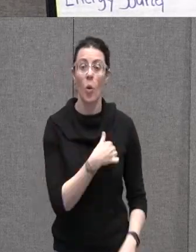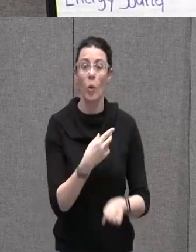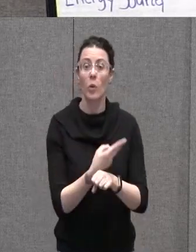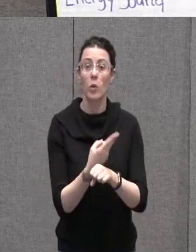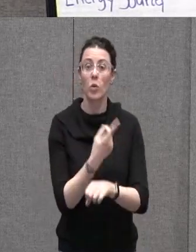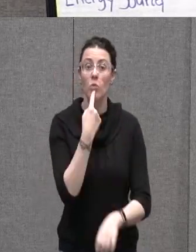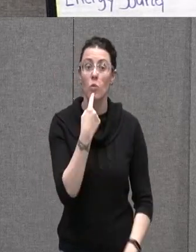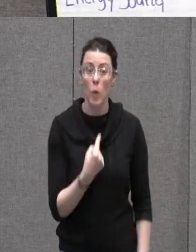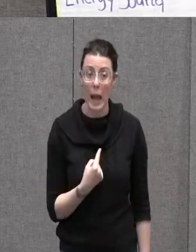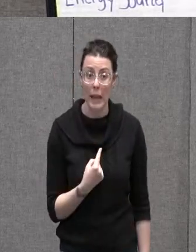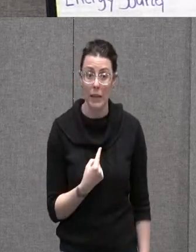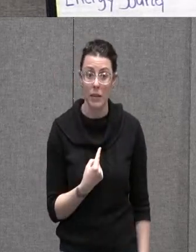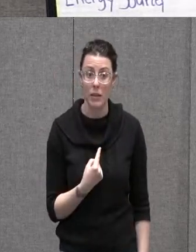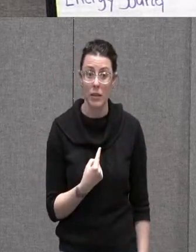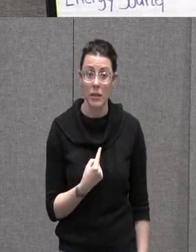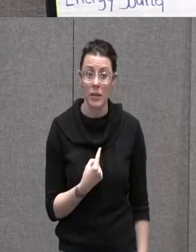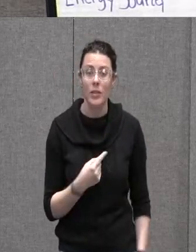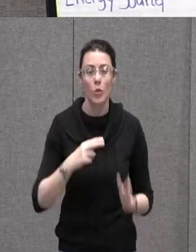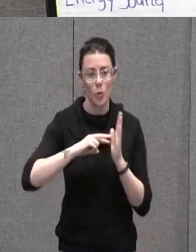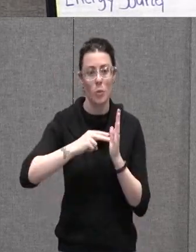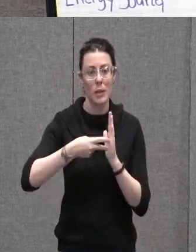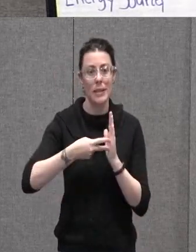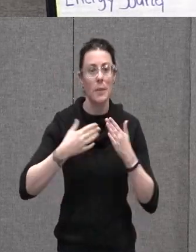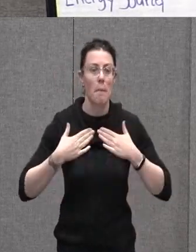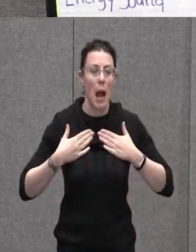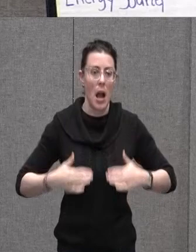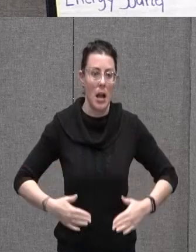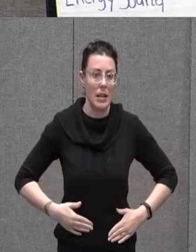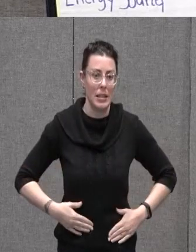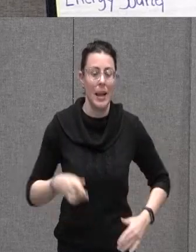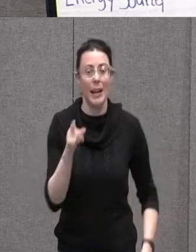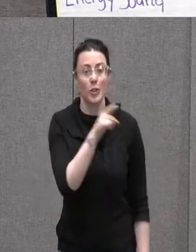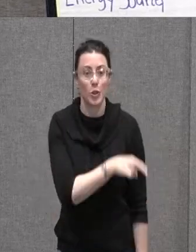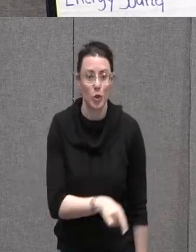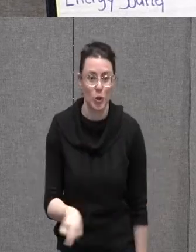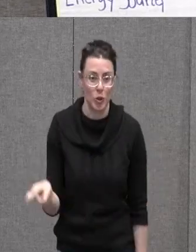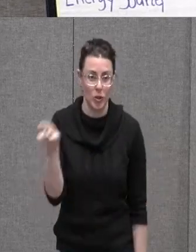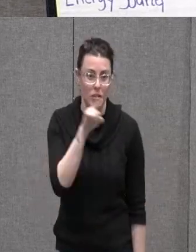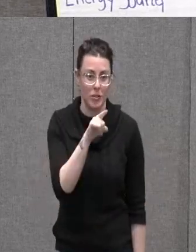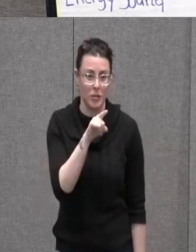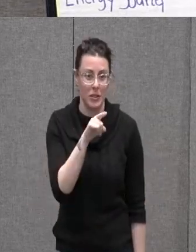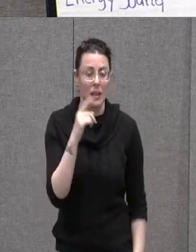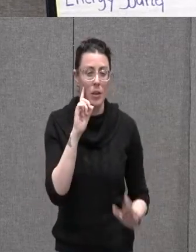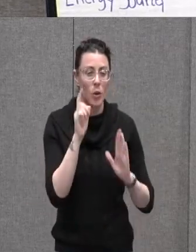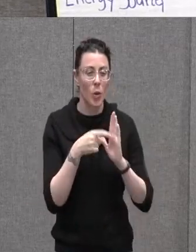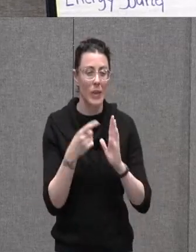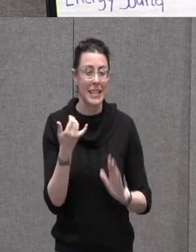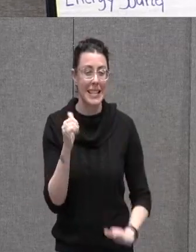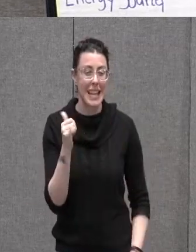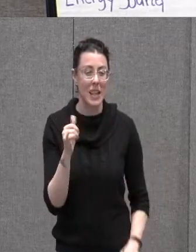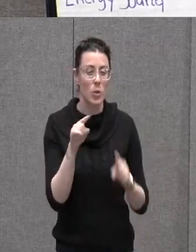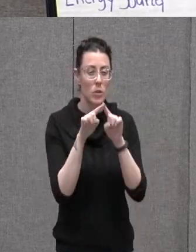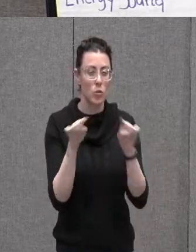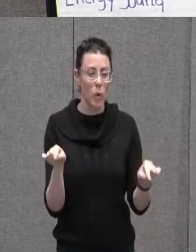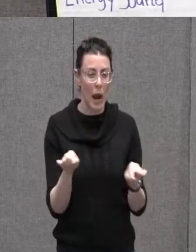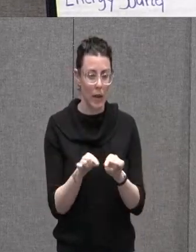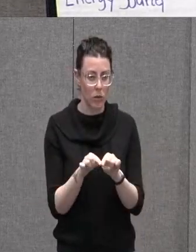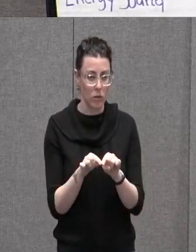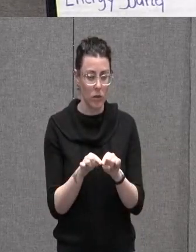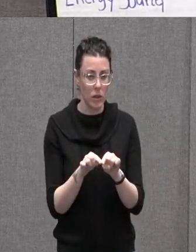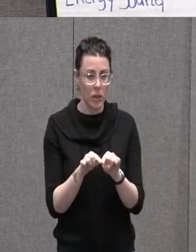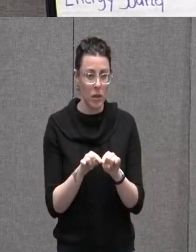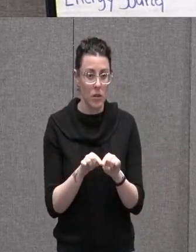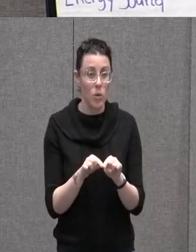body. And it's actually a circle too. And you notice that the yellow is a triangle. So these are ways that I help